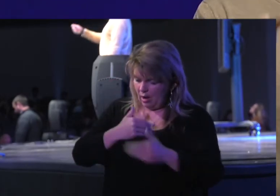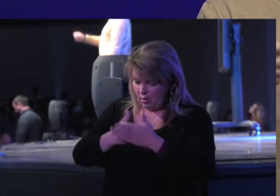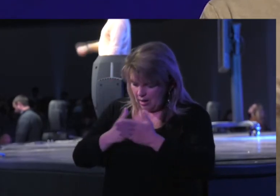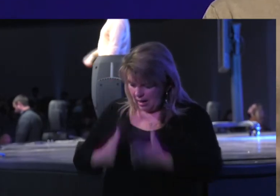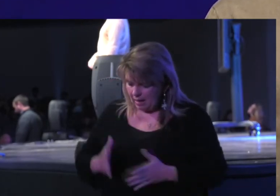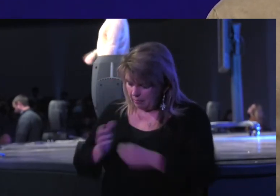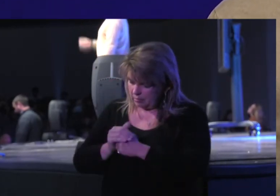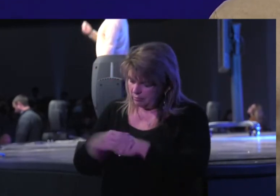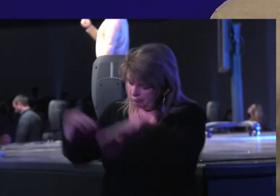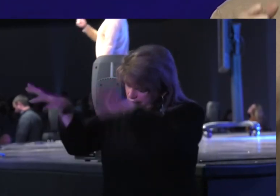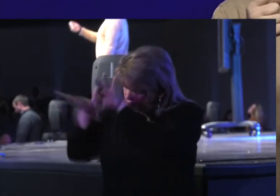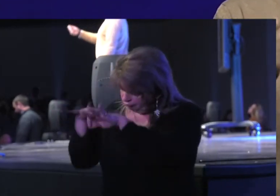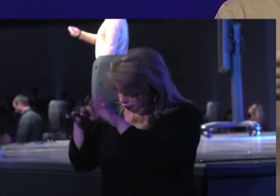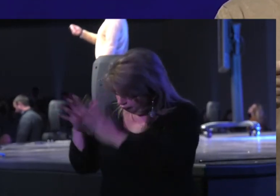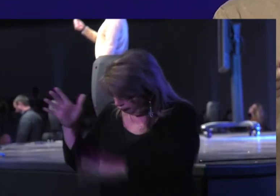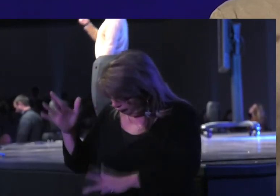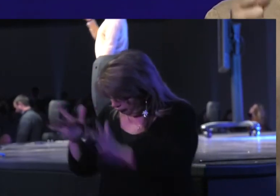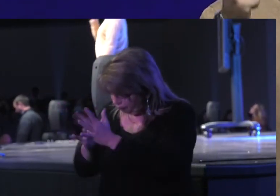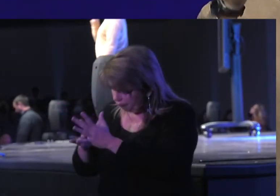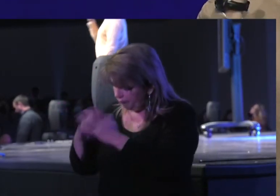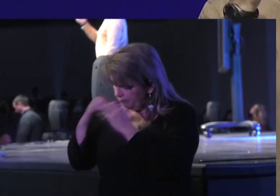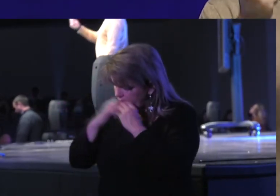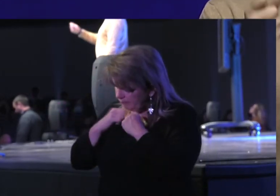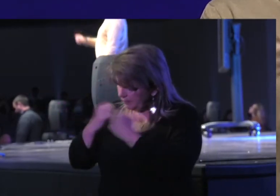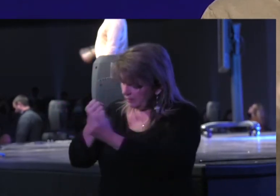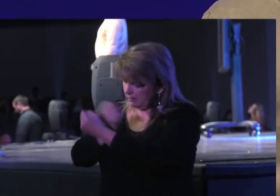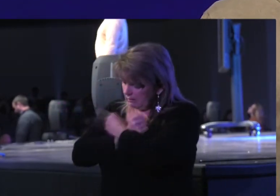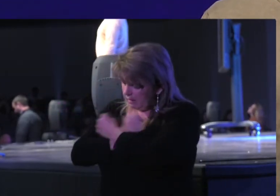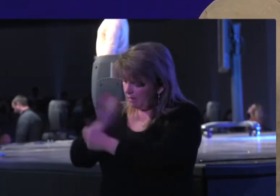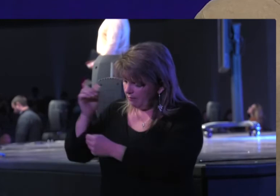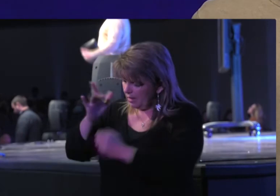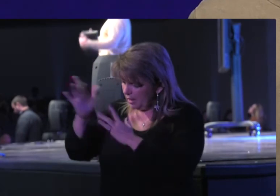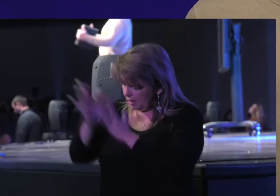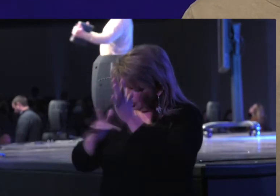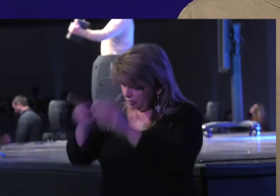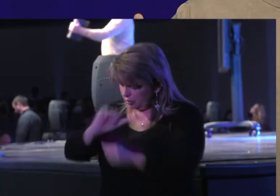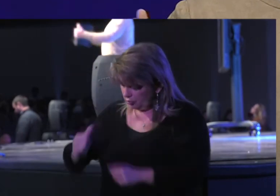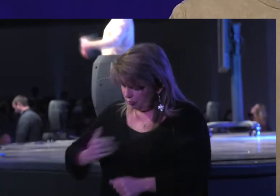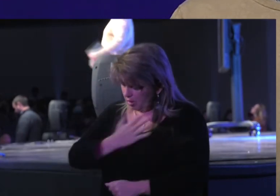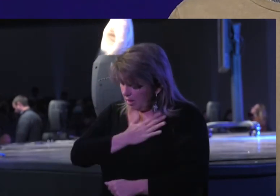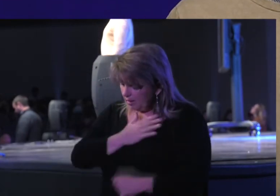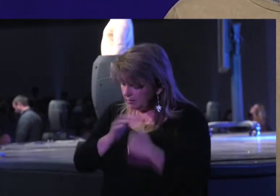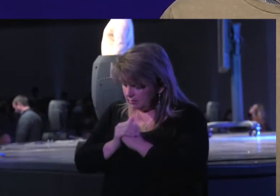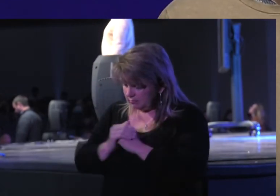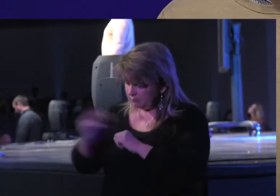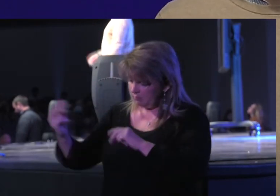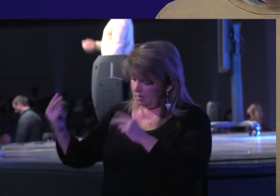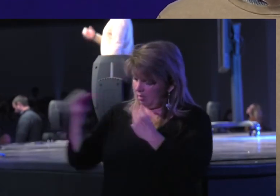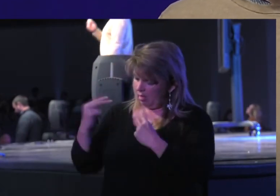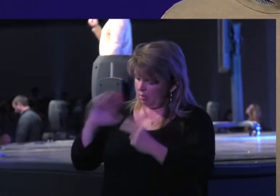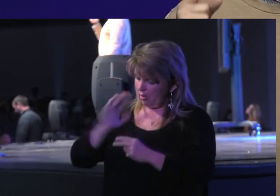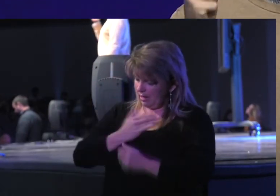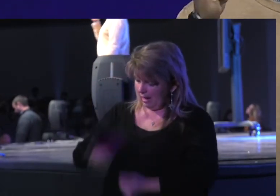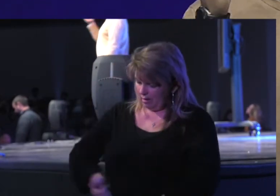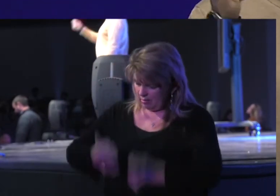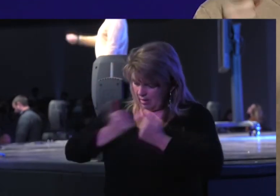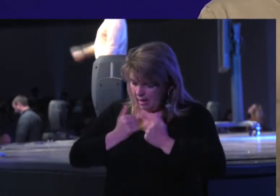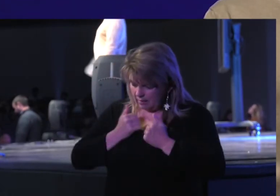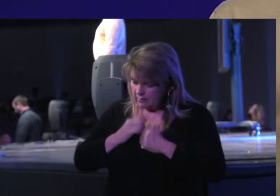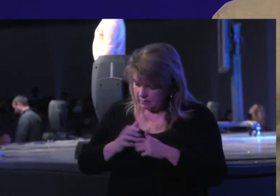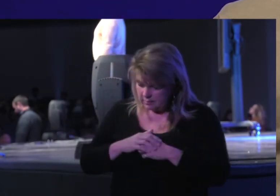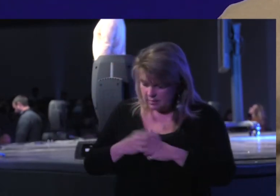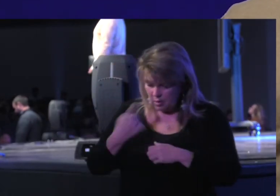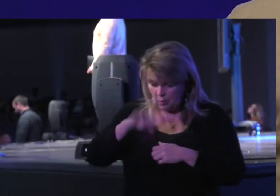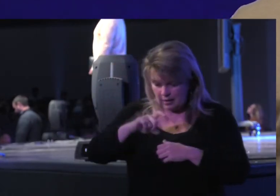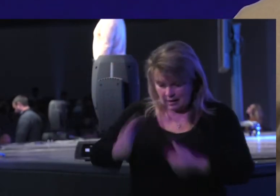of Jesus and His love and His grace. And when they look at our lives, let us live in such